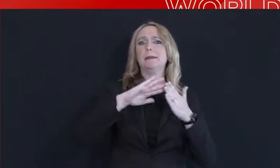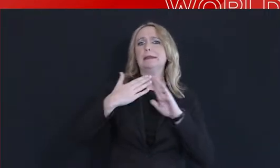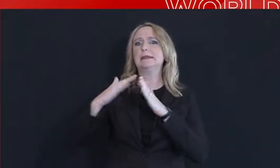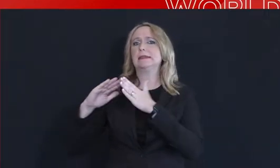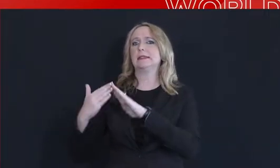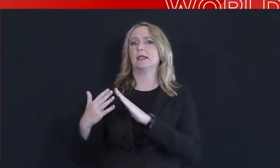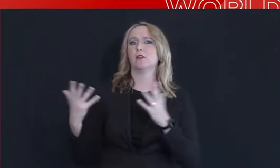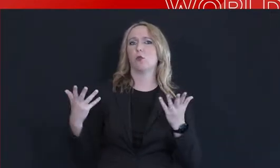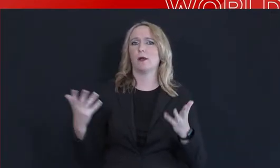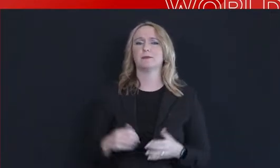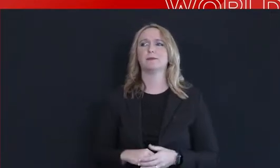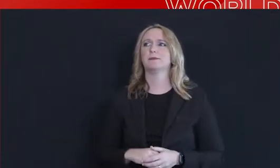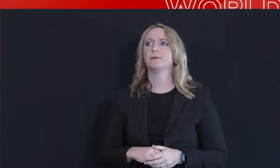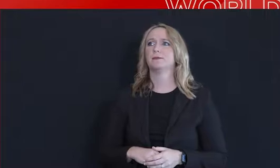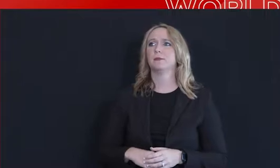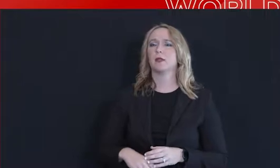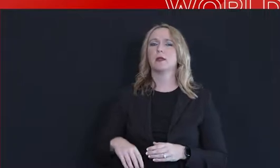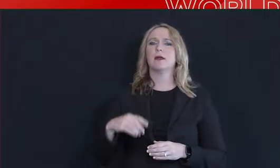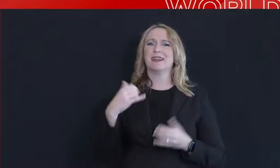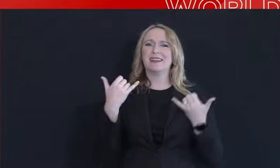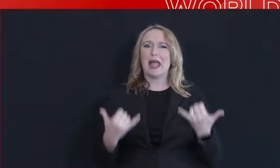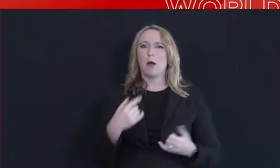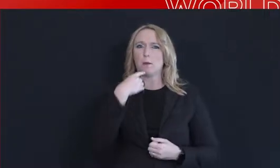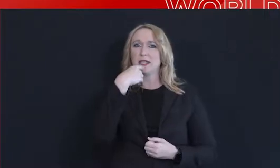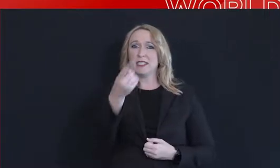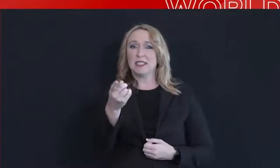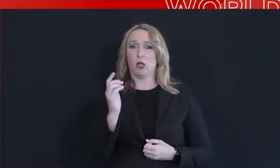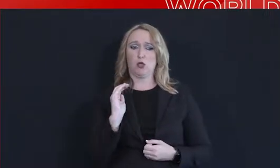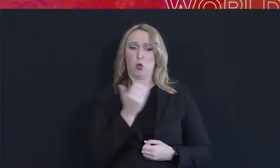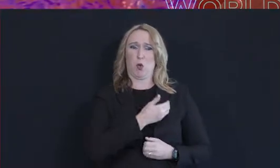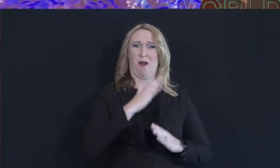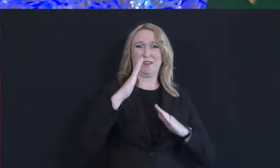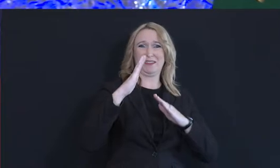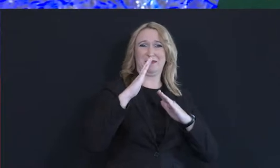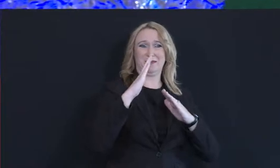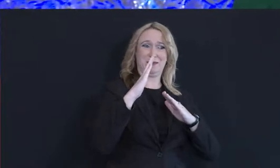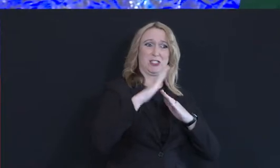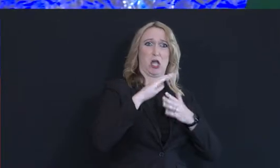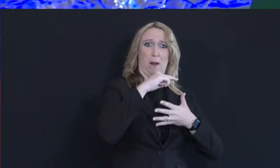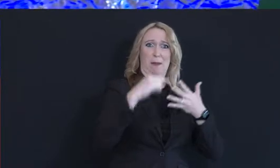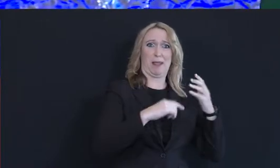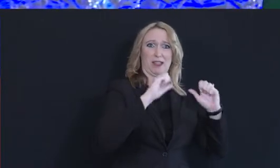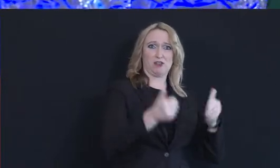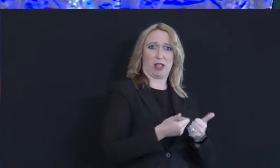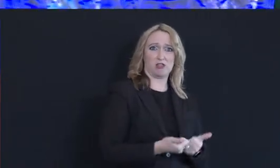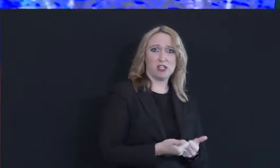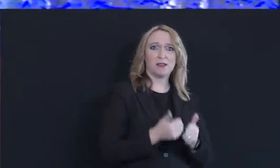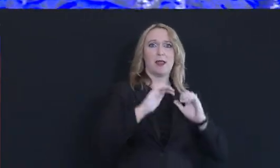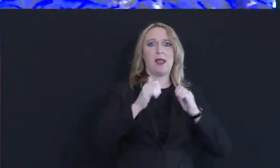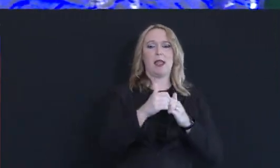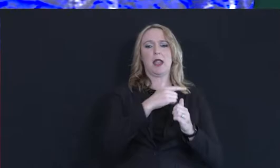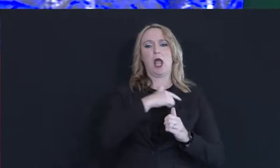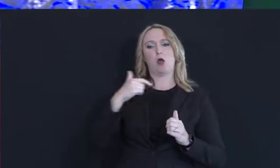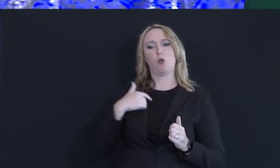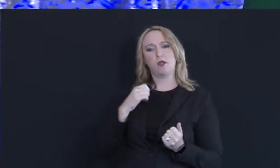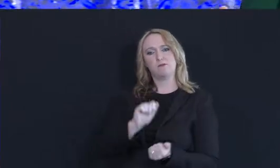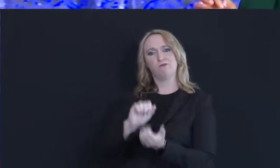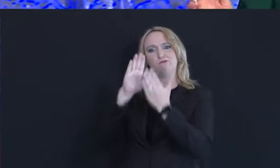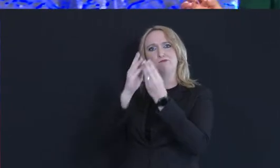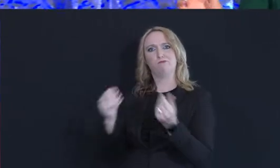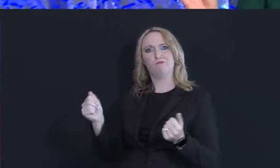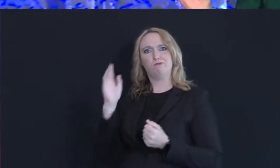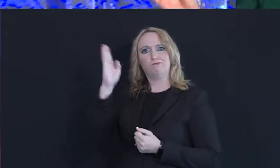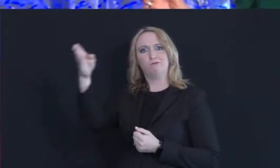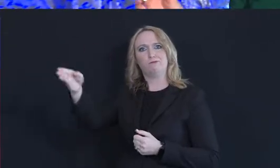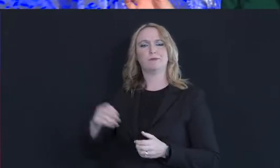challenges what we're doing about those and really where we need to go into the future first to be a world-class City